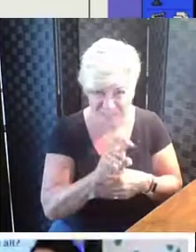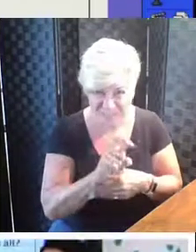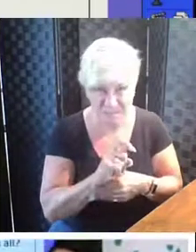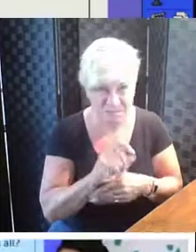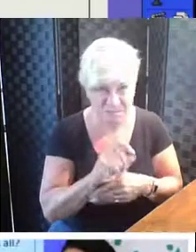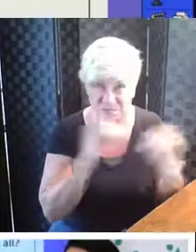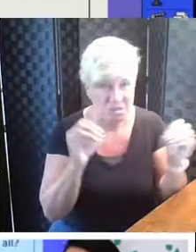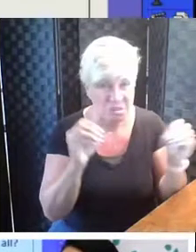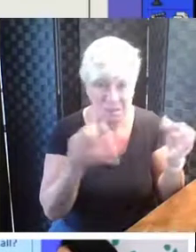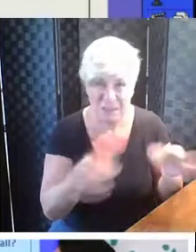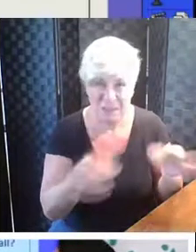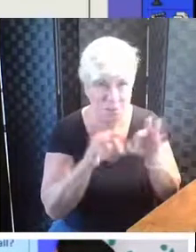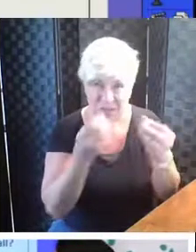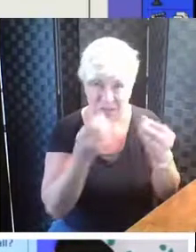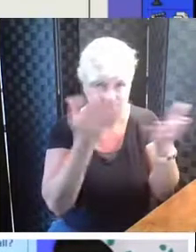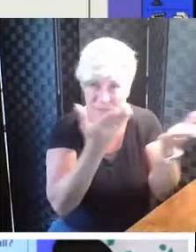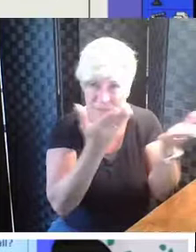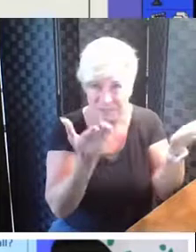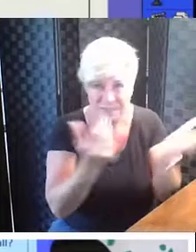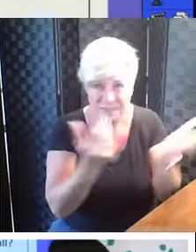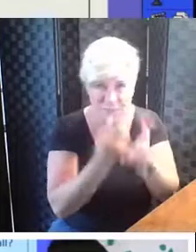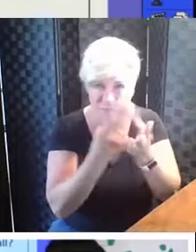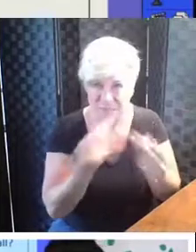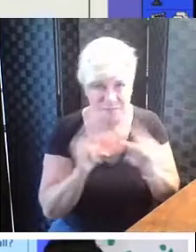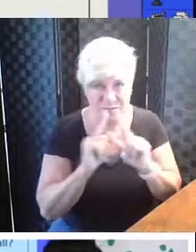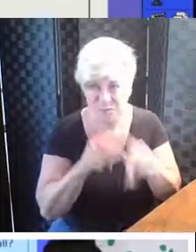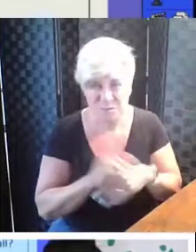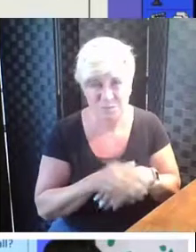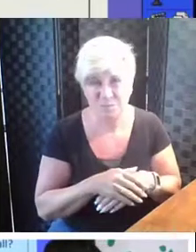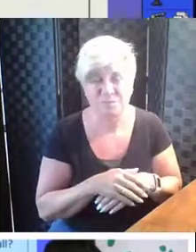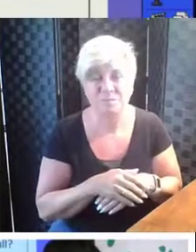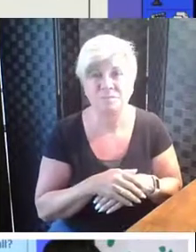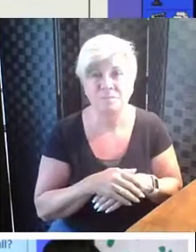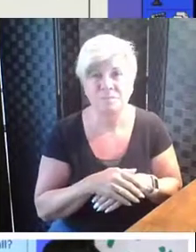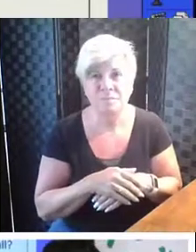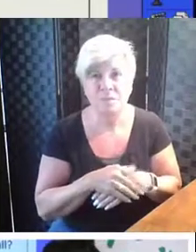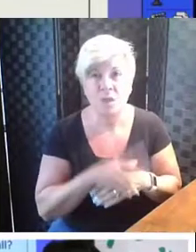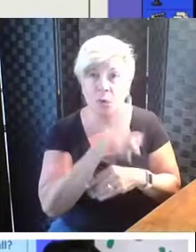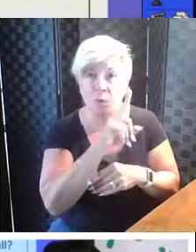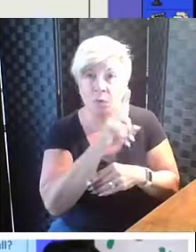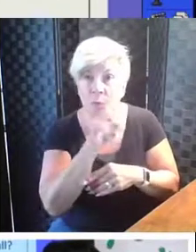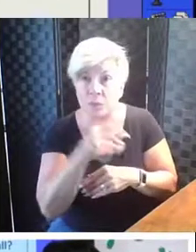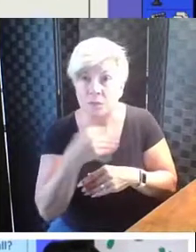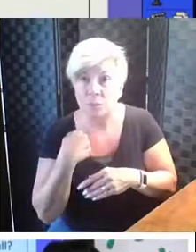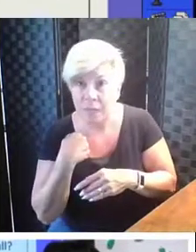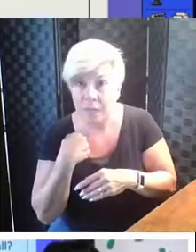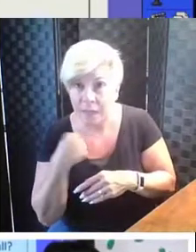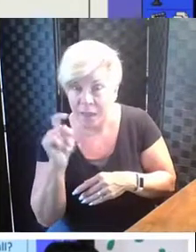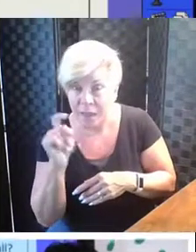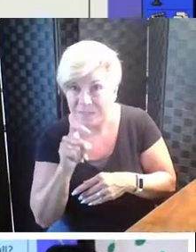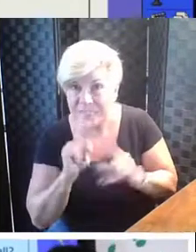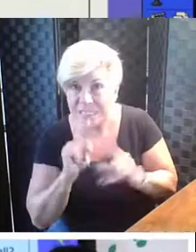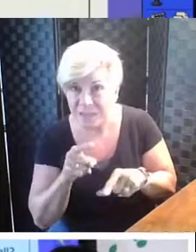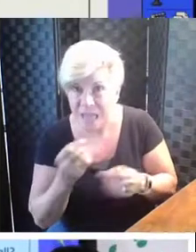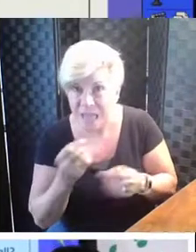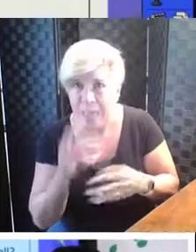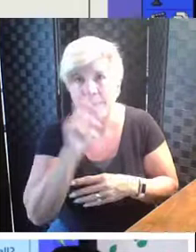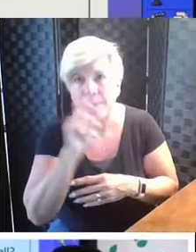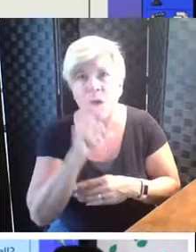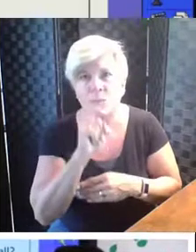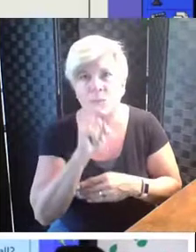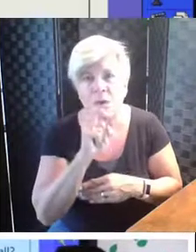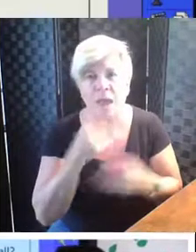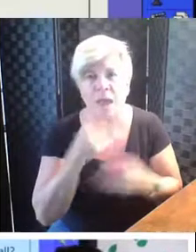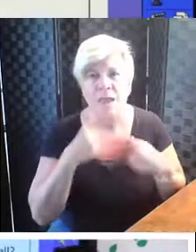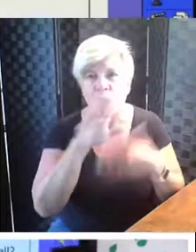I don't have any important information that can help me solve this problem. The question that we have to answer is, how many